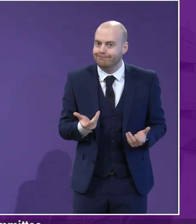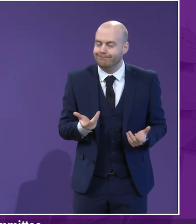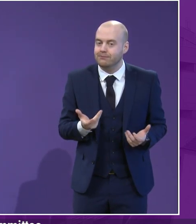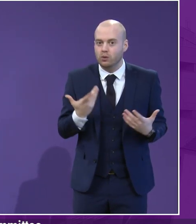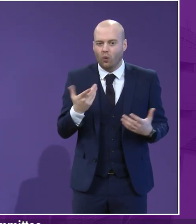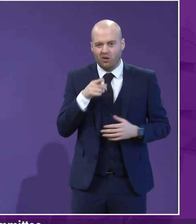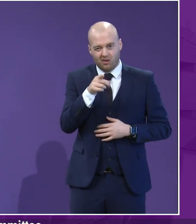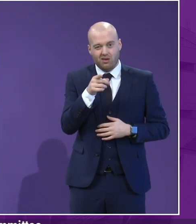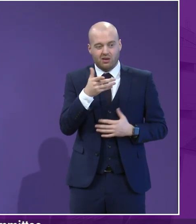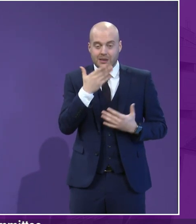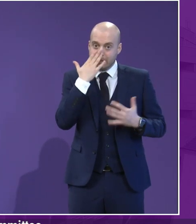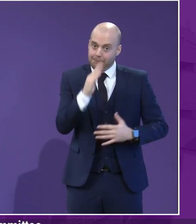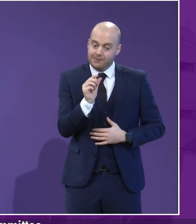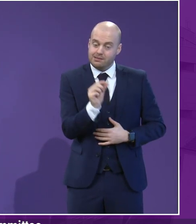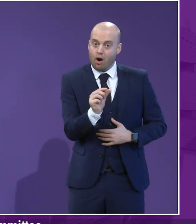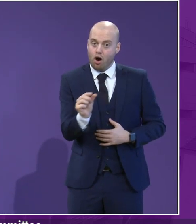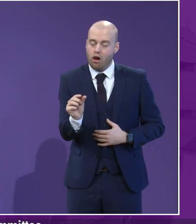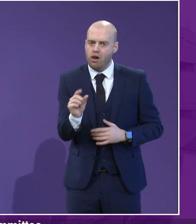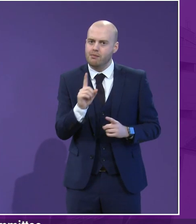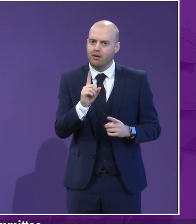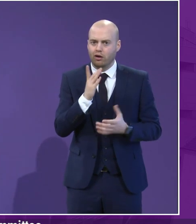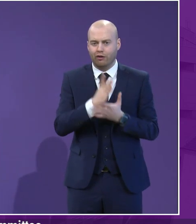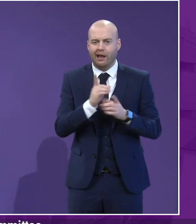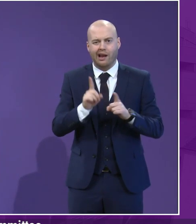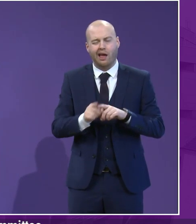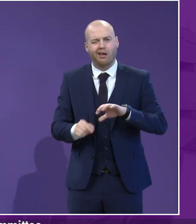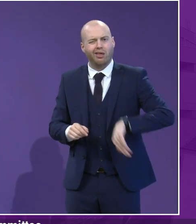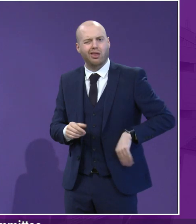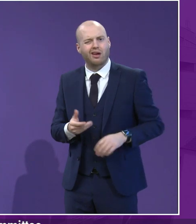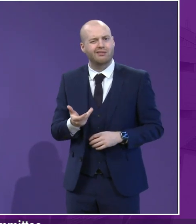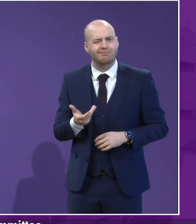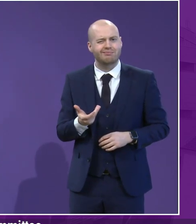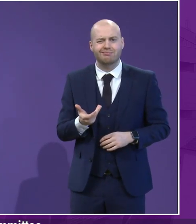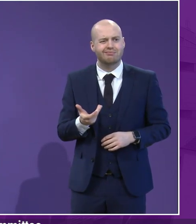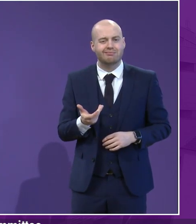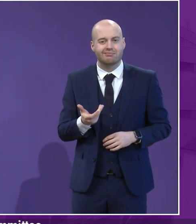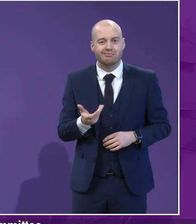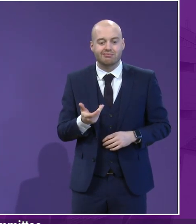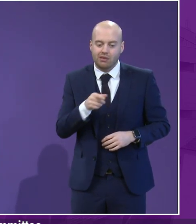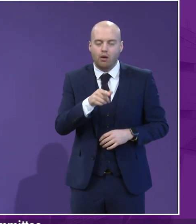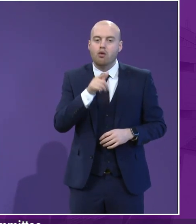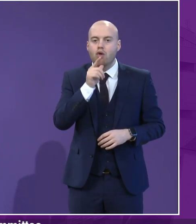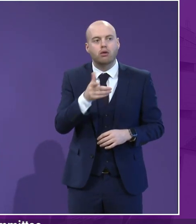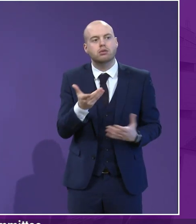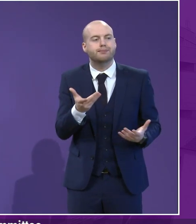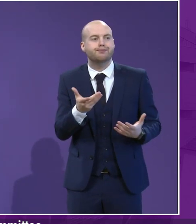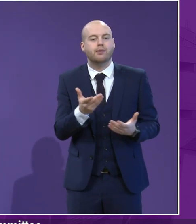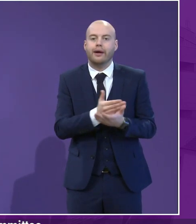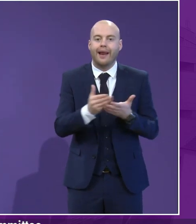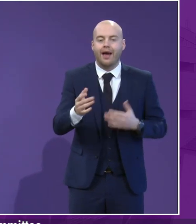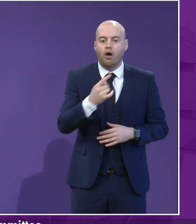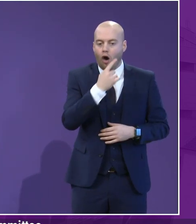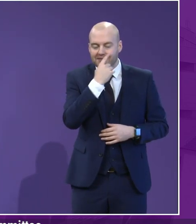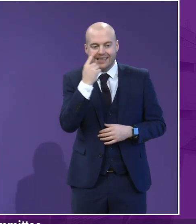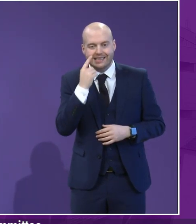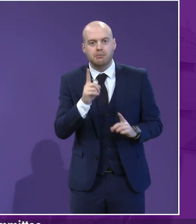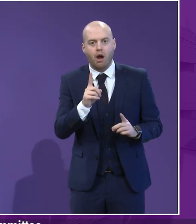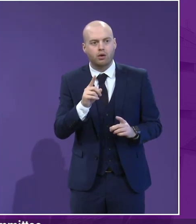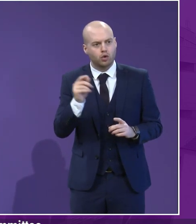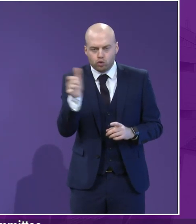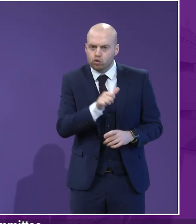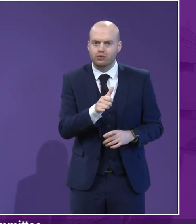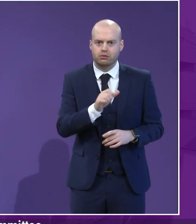campus to the other with 10 minutes in between a class. And if you have any sort of mobility needs at all, that can be very, very difficult. And it's